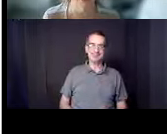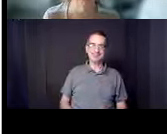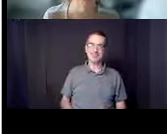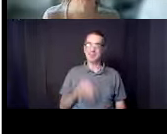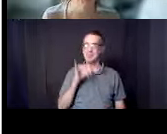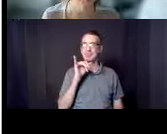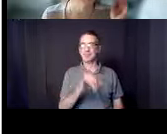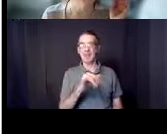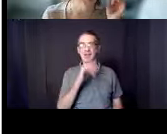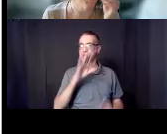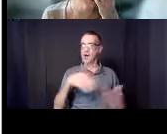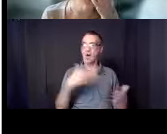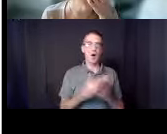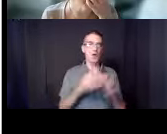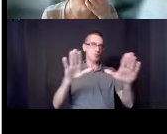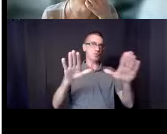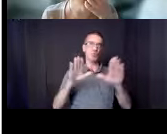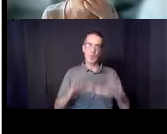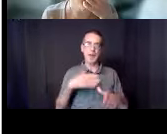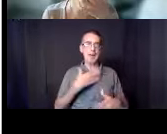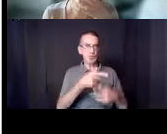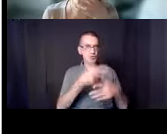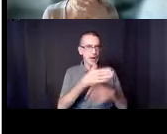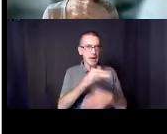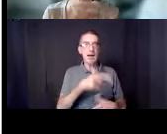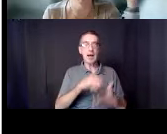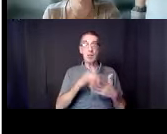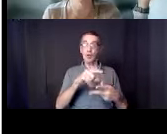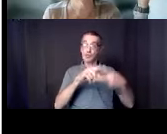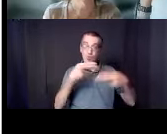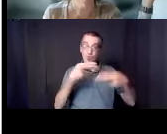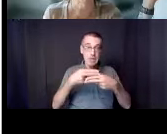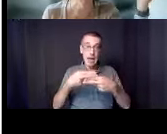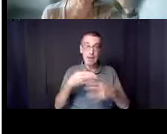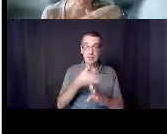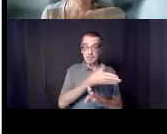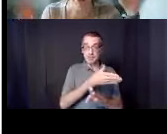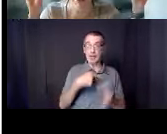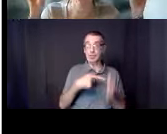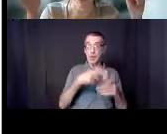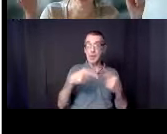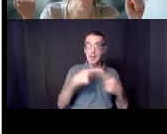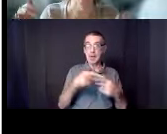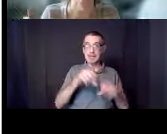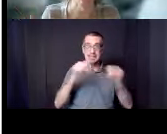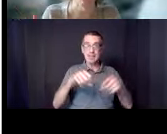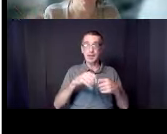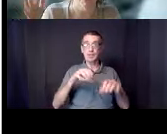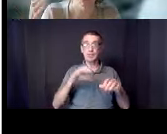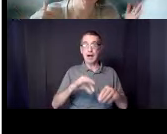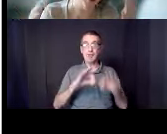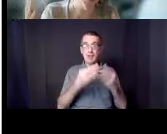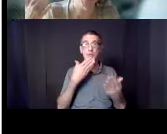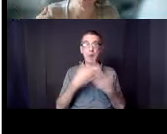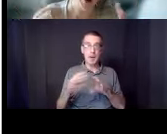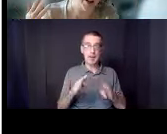That's all great. I'm really glad you shared all that. And actually those 2 slides that I showed about a system of child and family well-being,